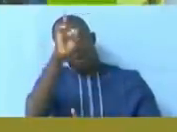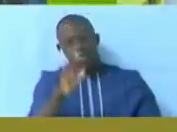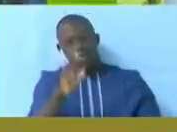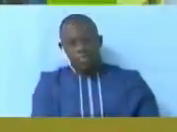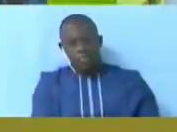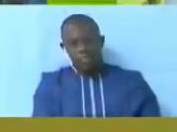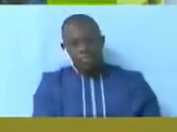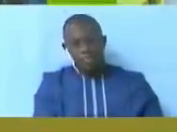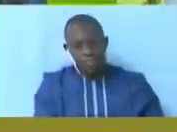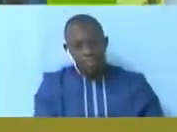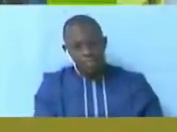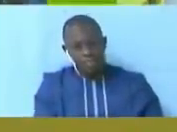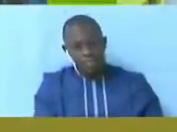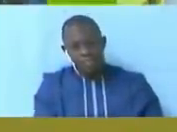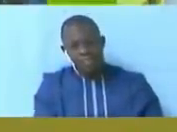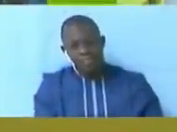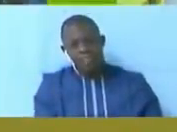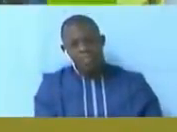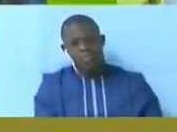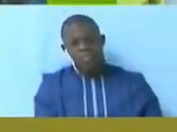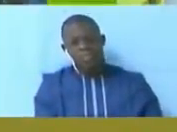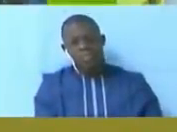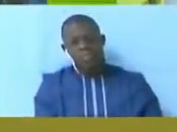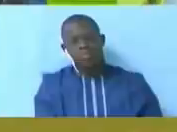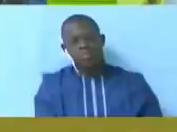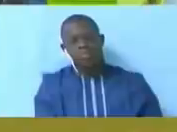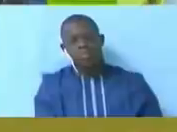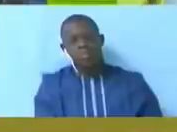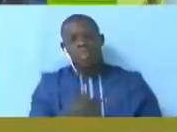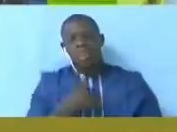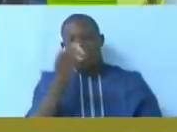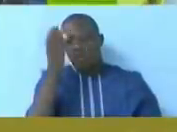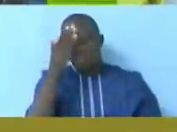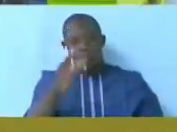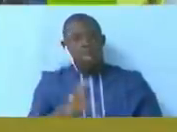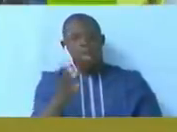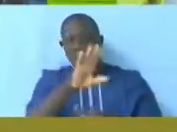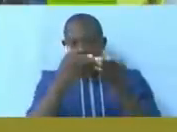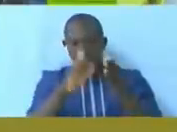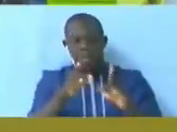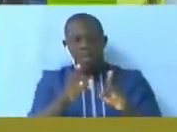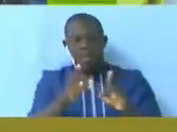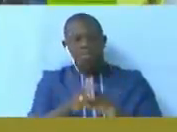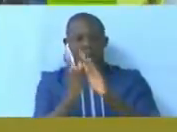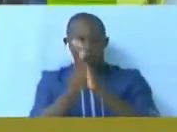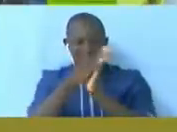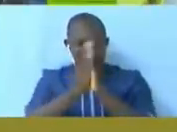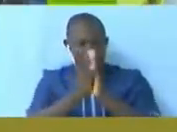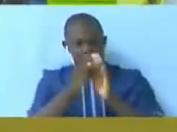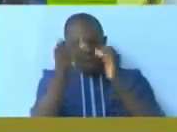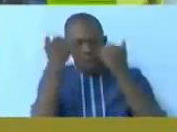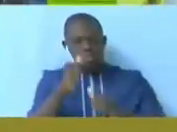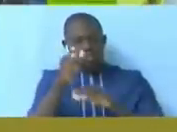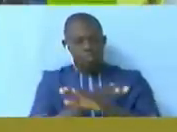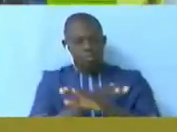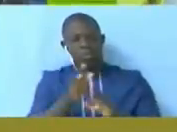I know no matter how difficult the challenges were,